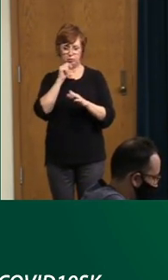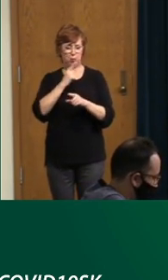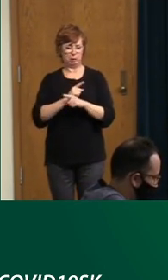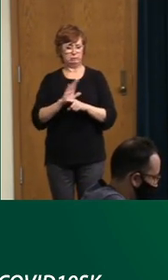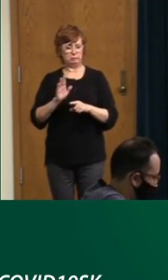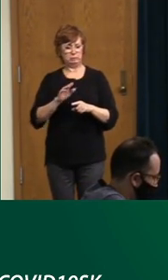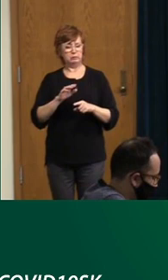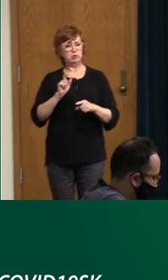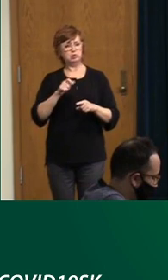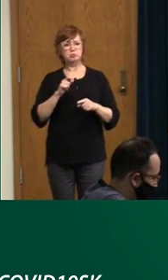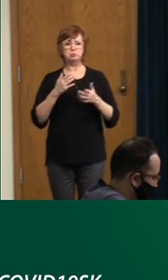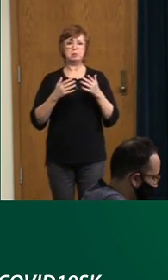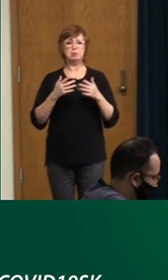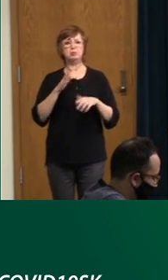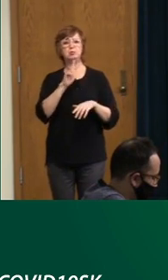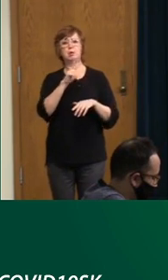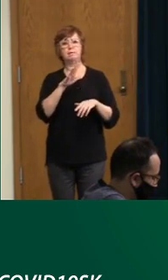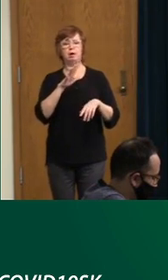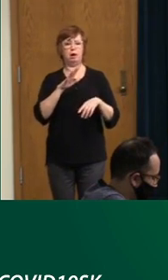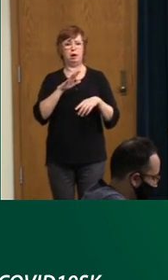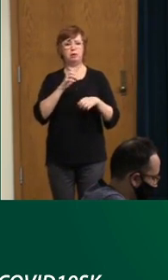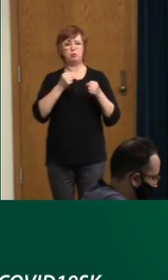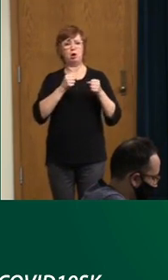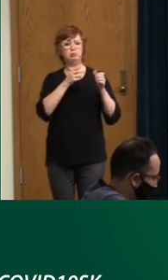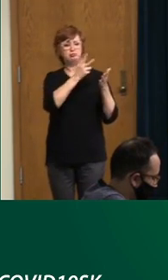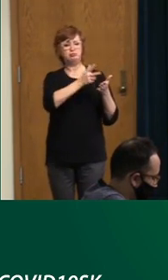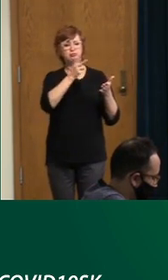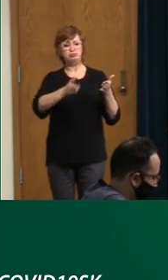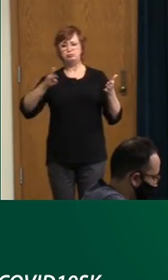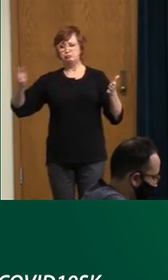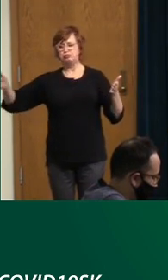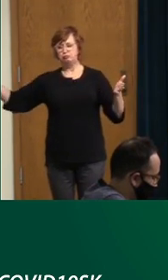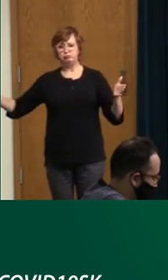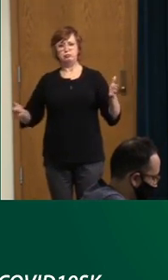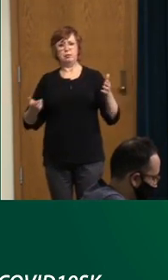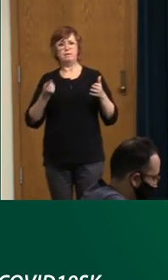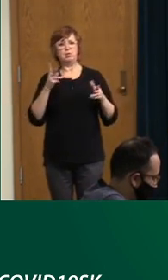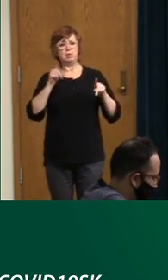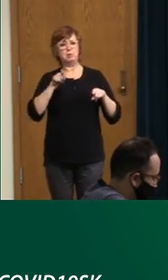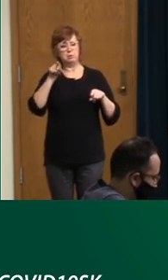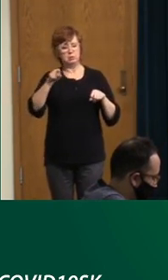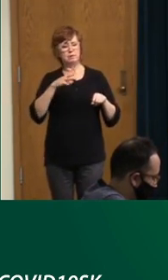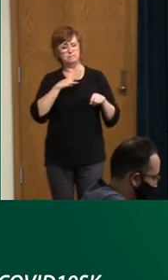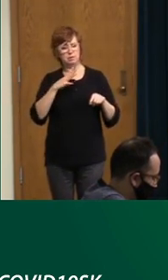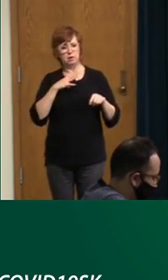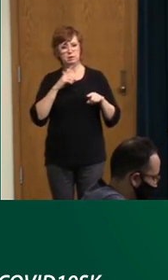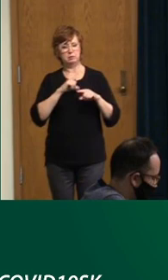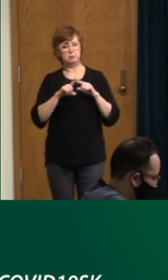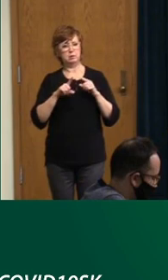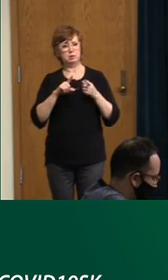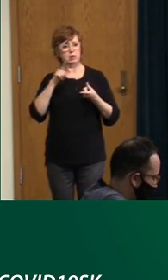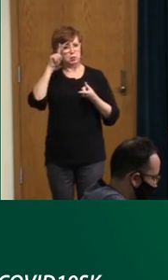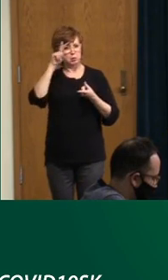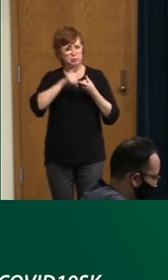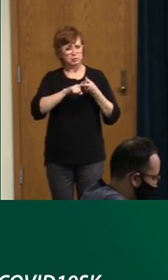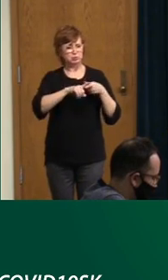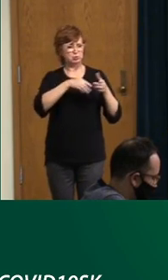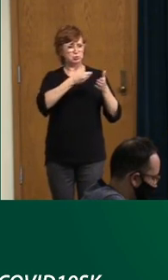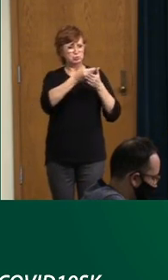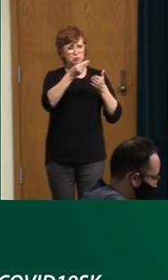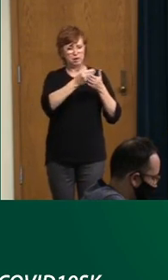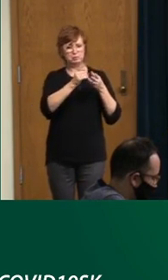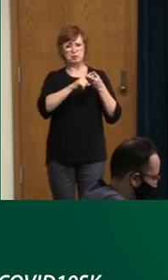less frequently shopping to a restaurant. And I agree that, if you want to have that